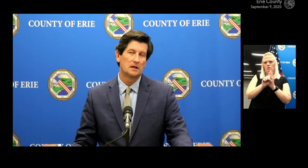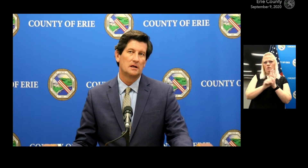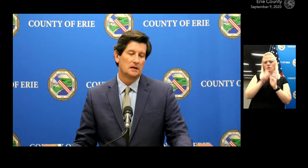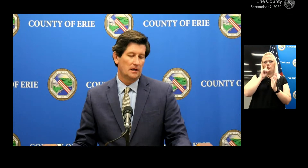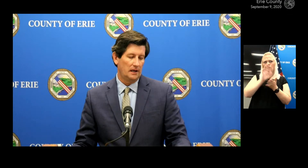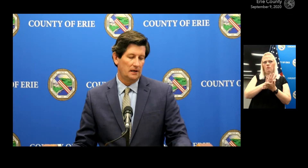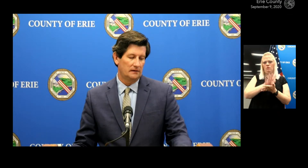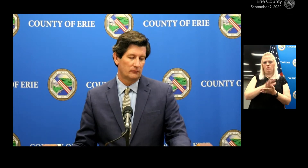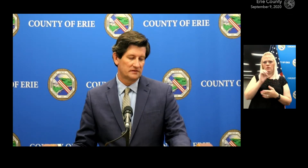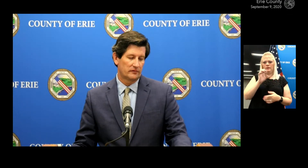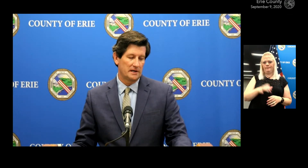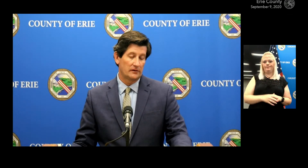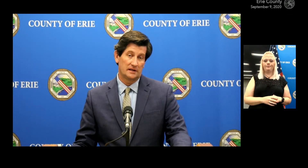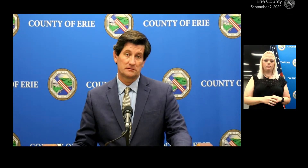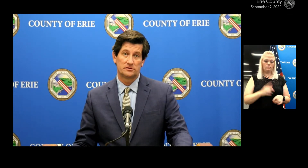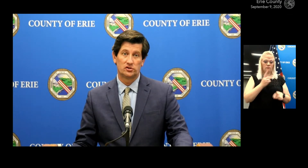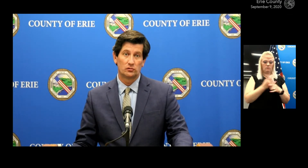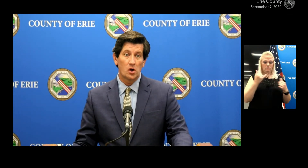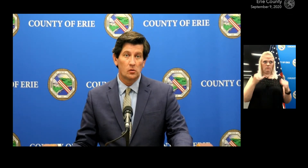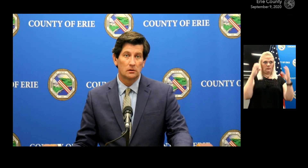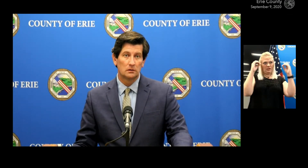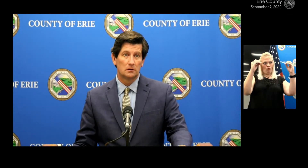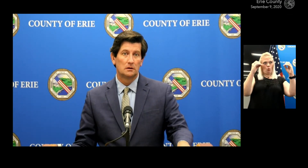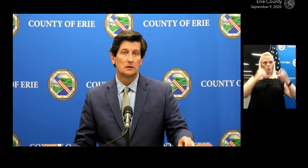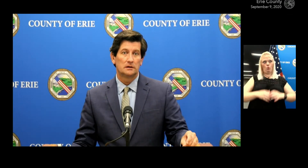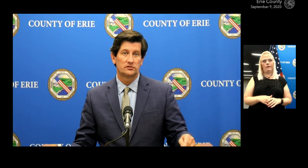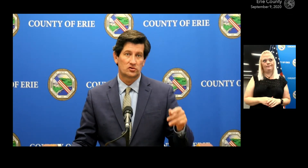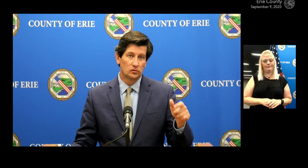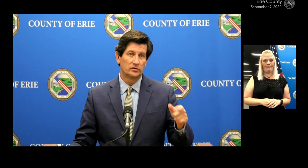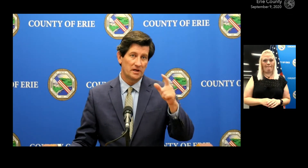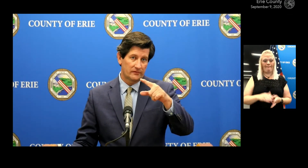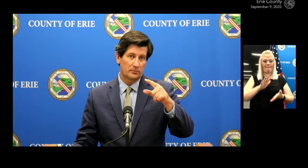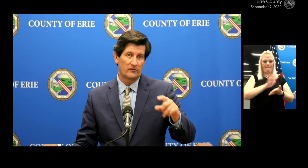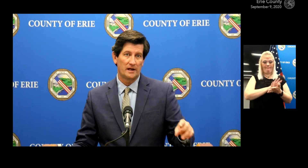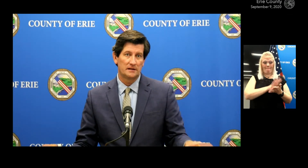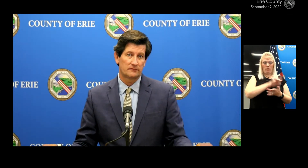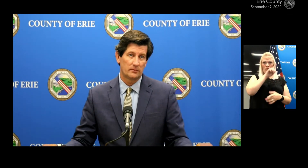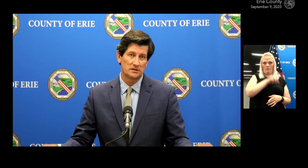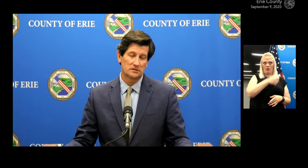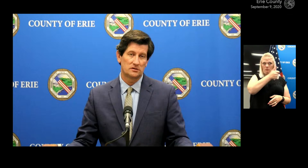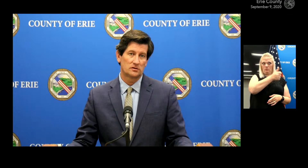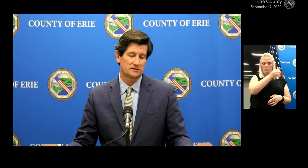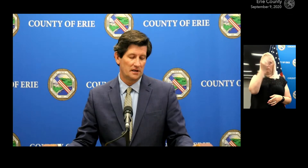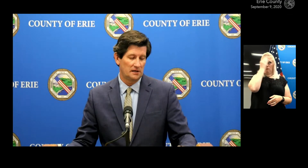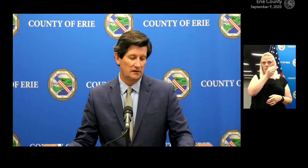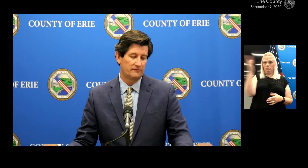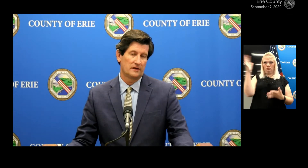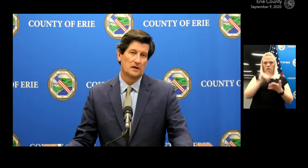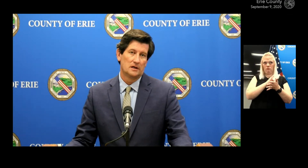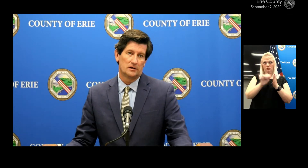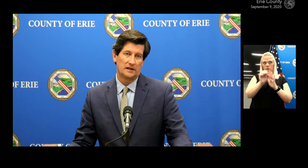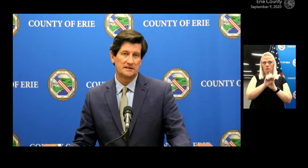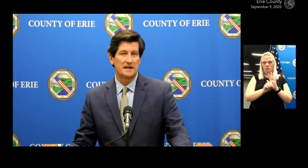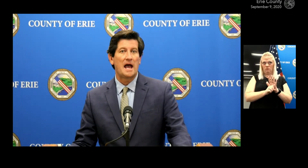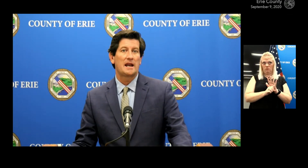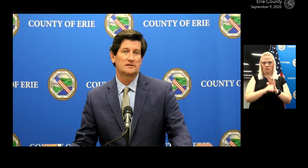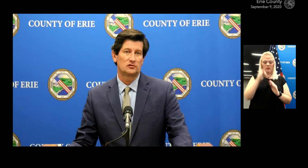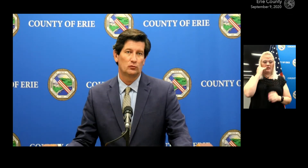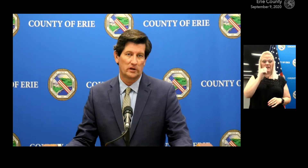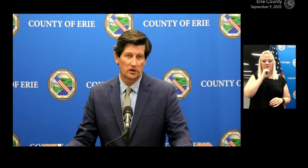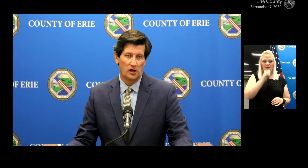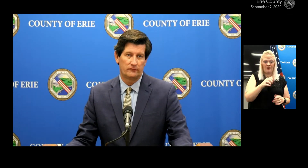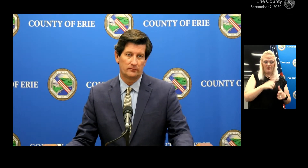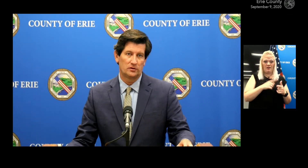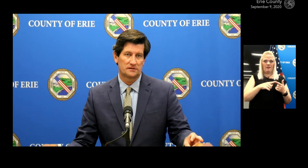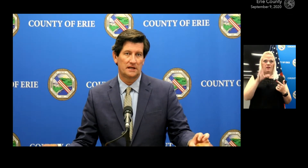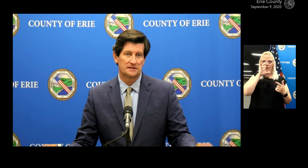County? And as of right now, the answer is zero. The schools have to provide the information to New York State. If they did not, I assume